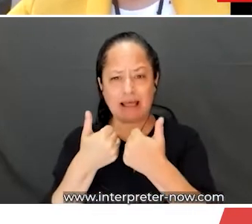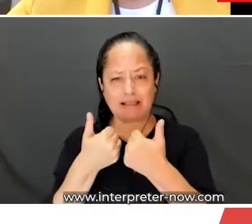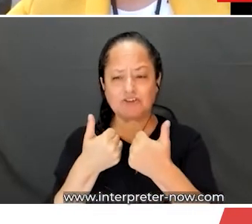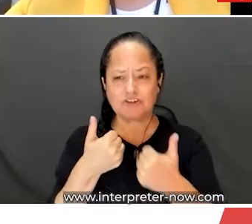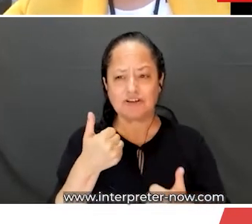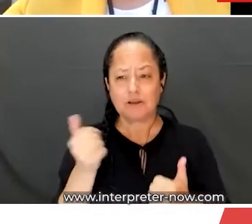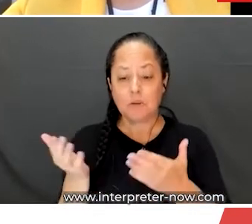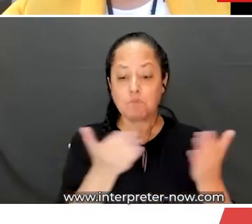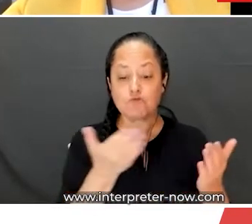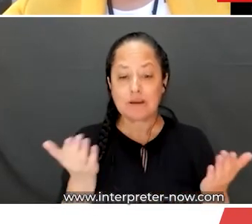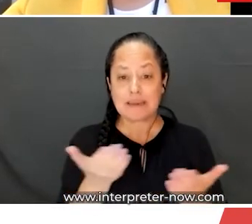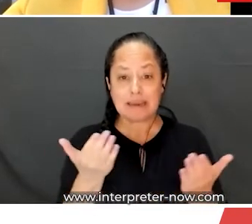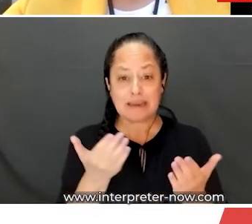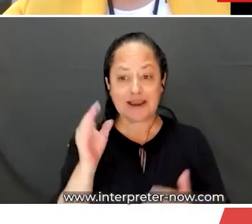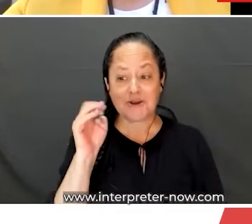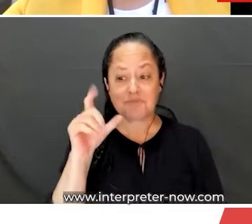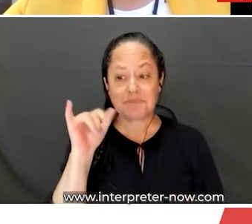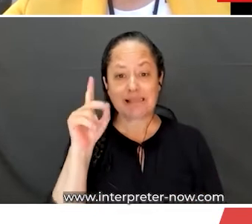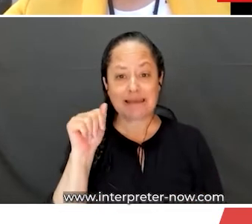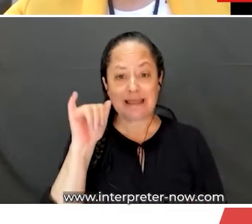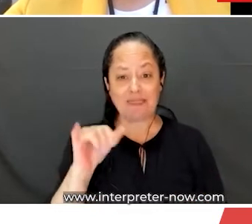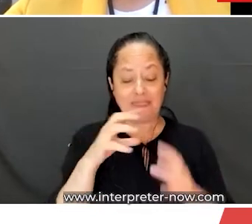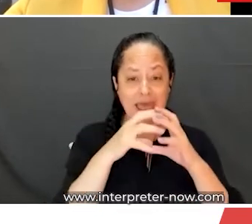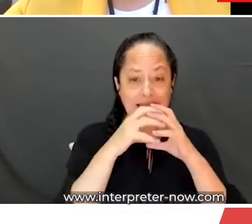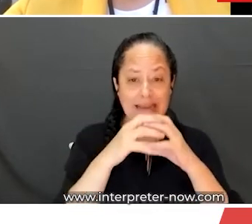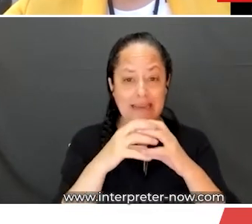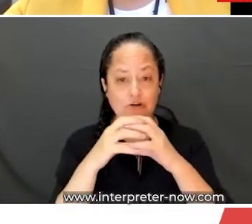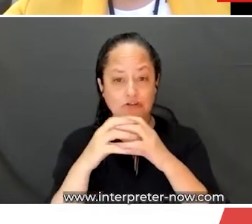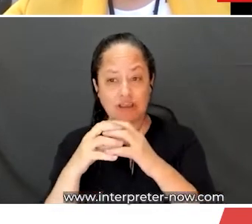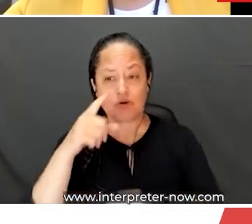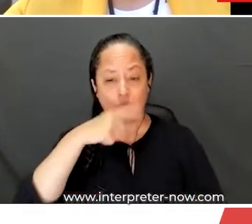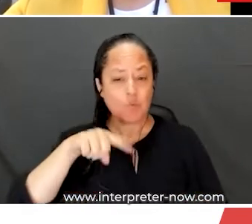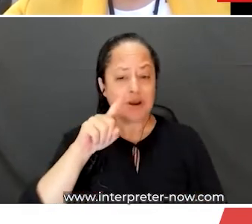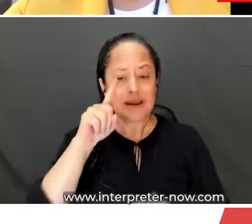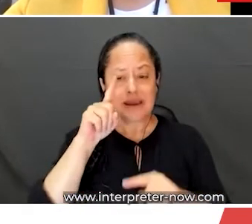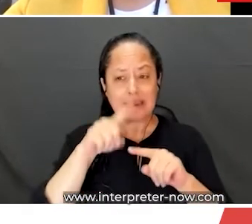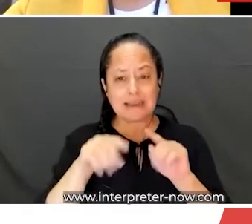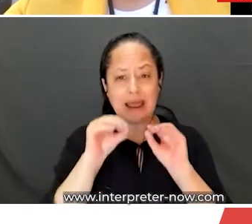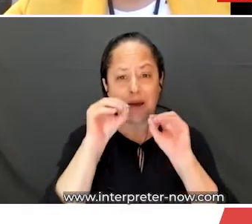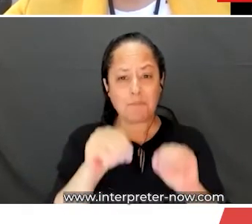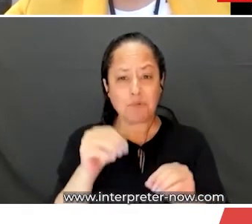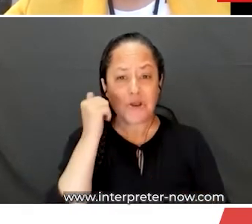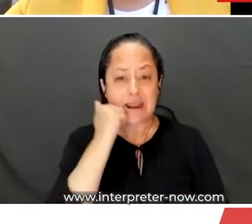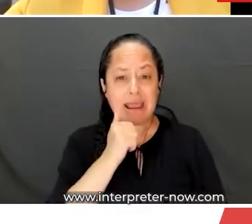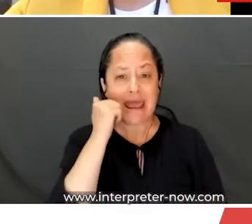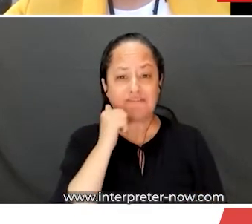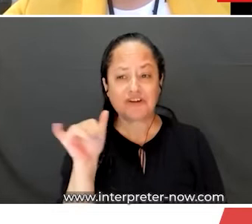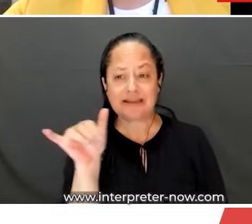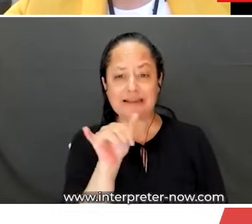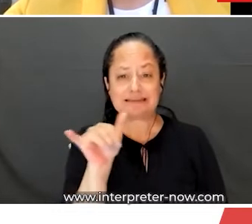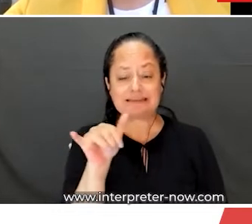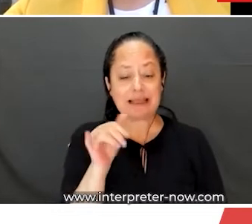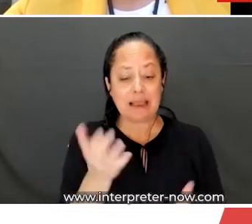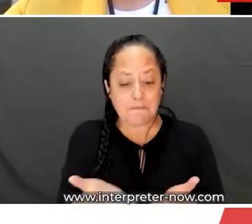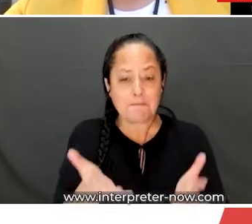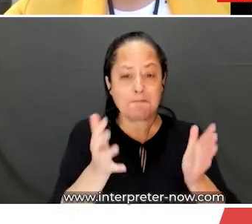bringing here, Melinda, that intersectionality that we cannot put us every day in the same pot or